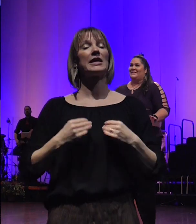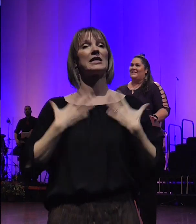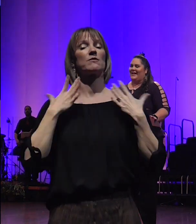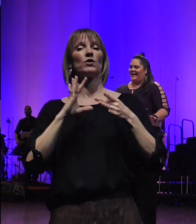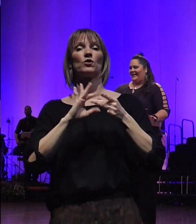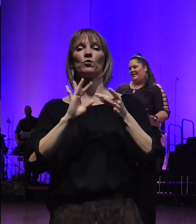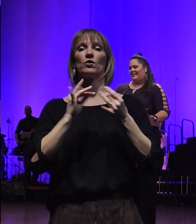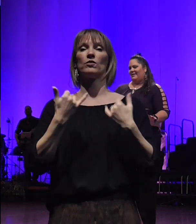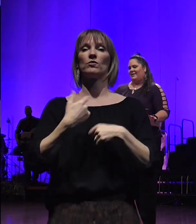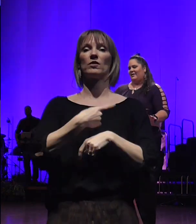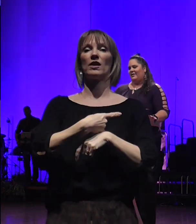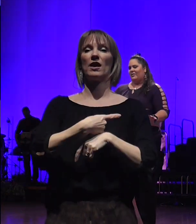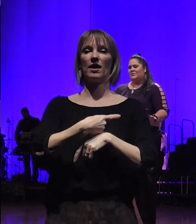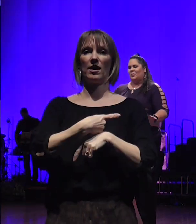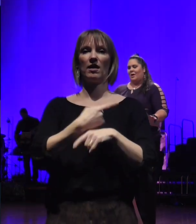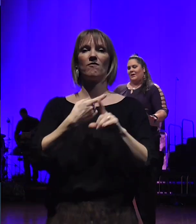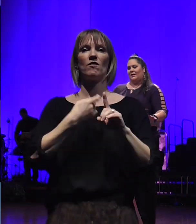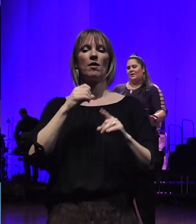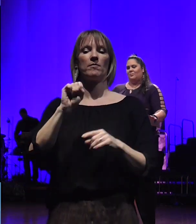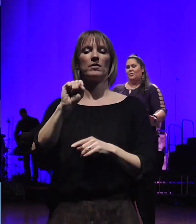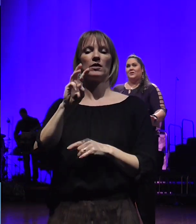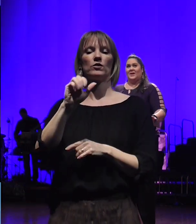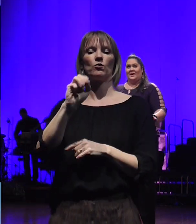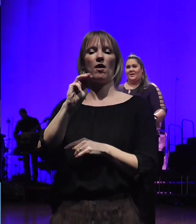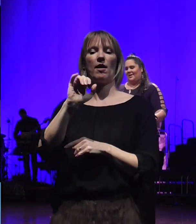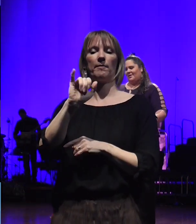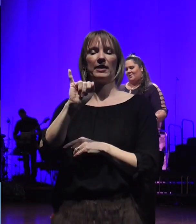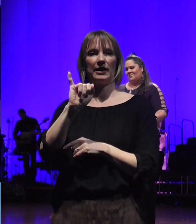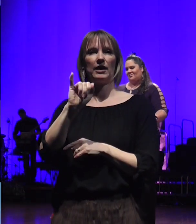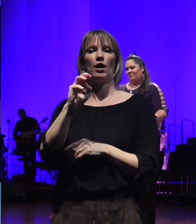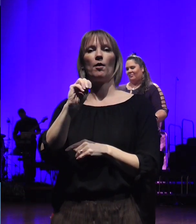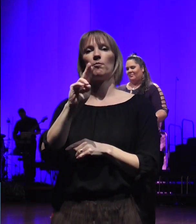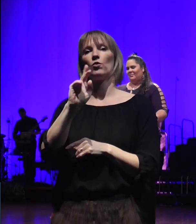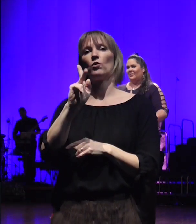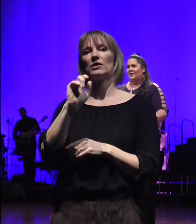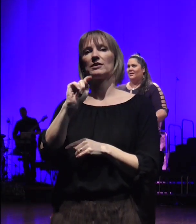Inspirational words today from Swami Muktananda.